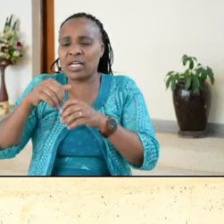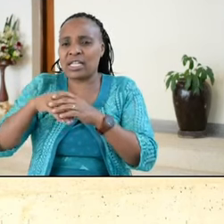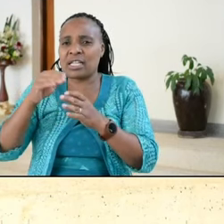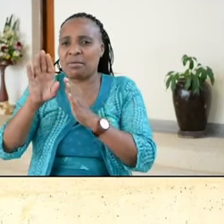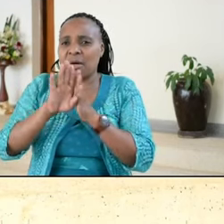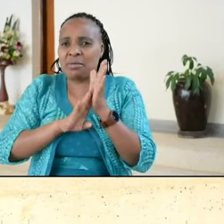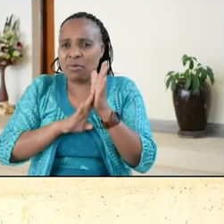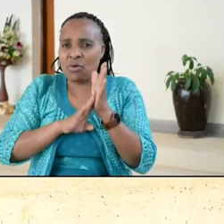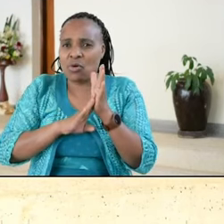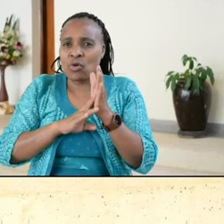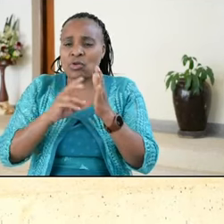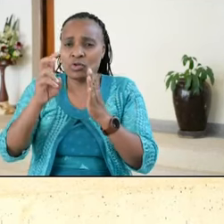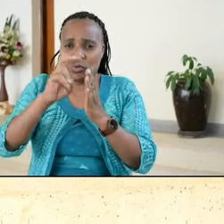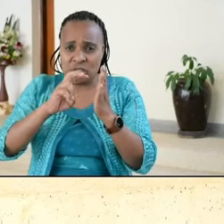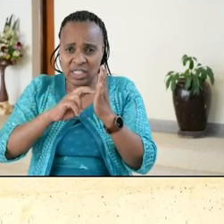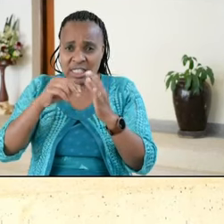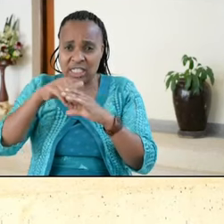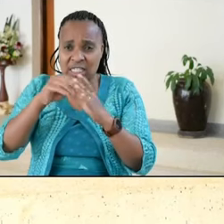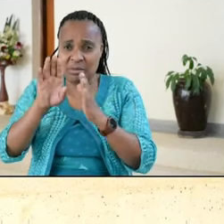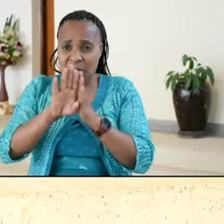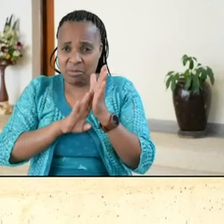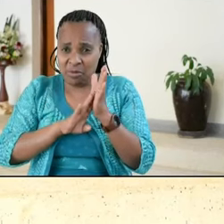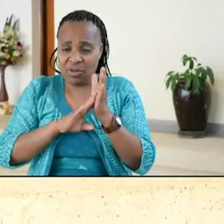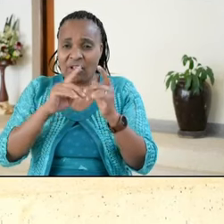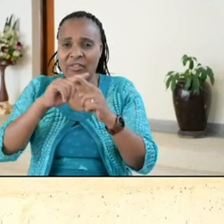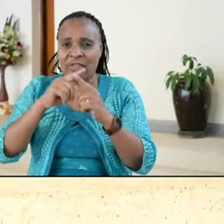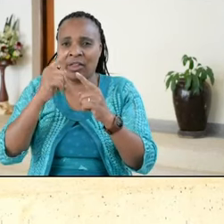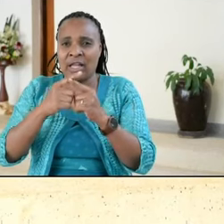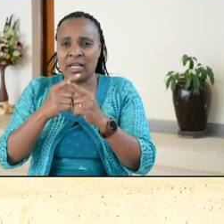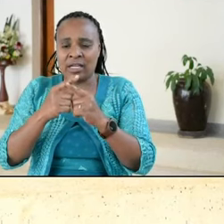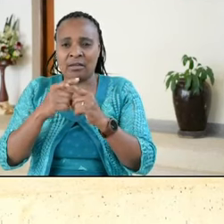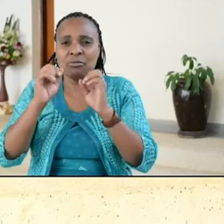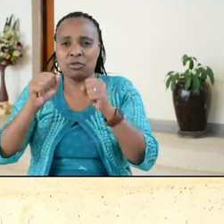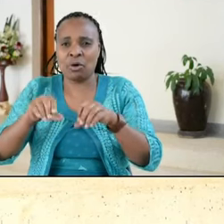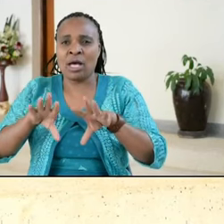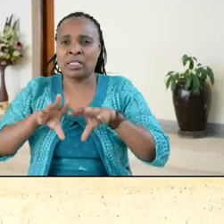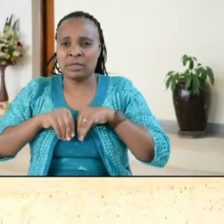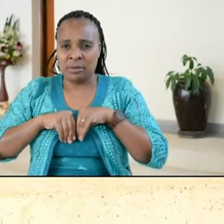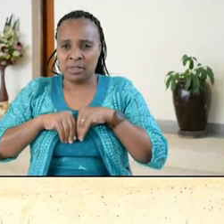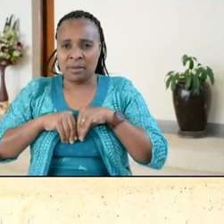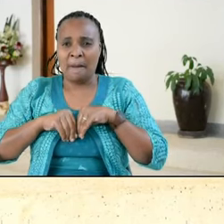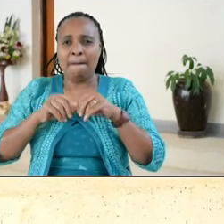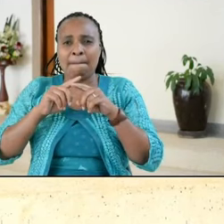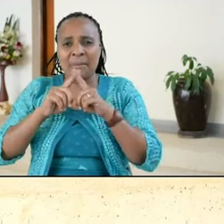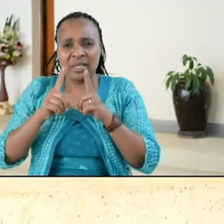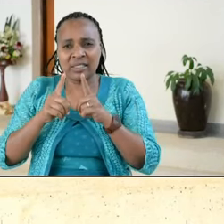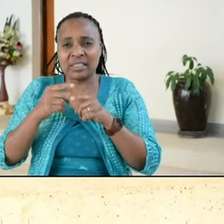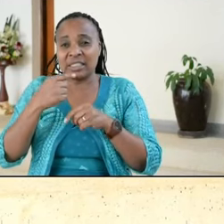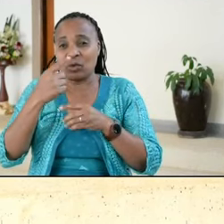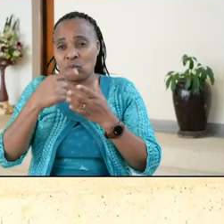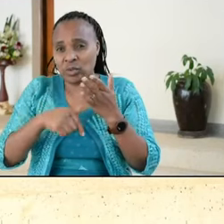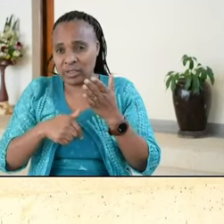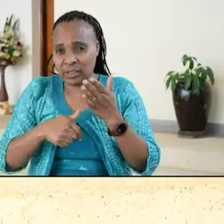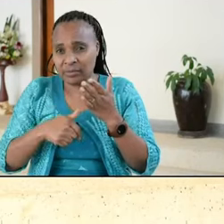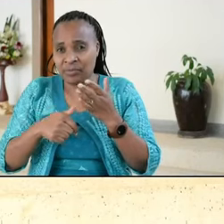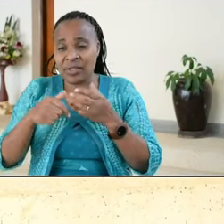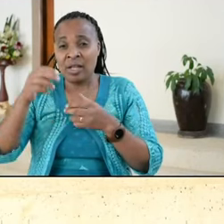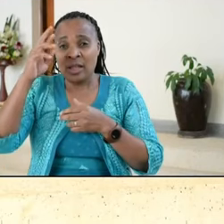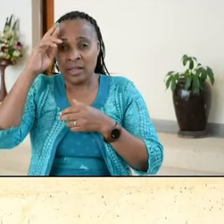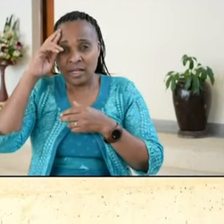same league of the Bible, then we can accept them. But we are saying that